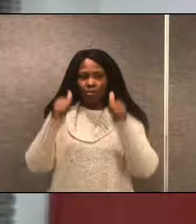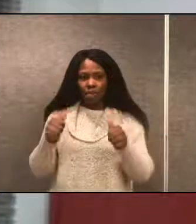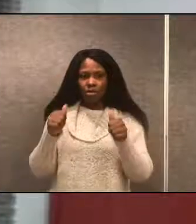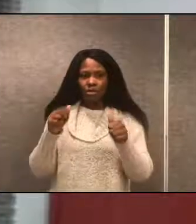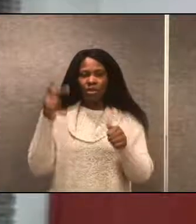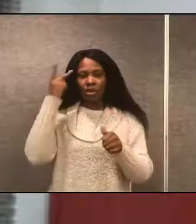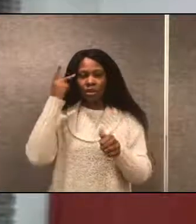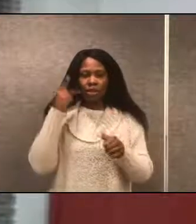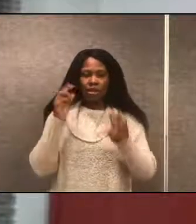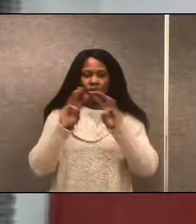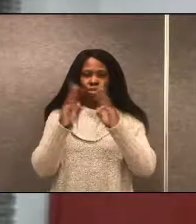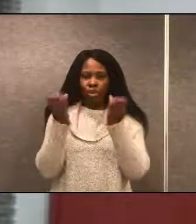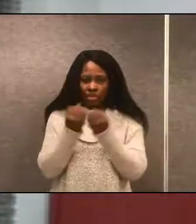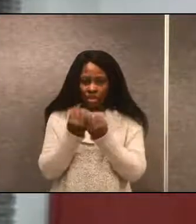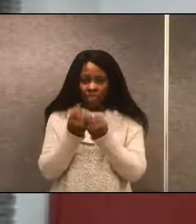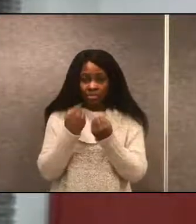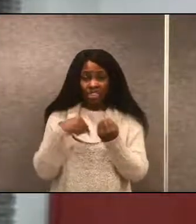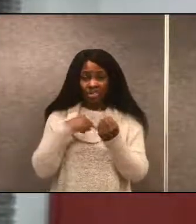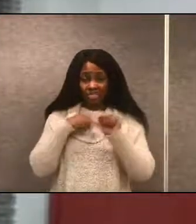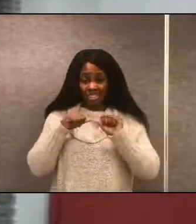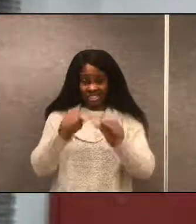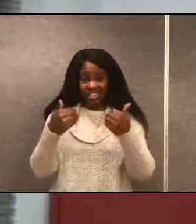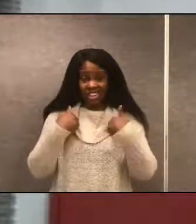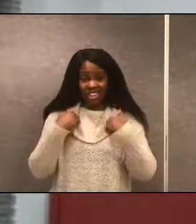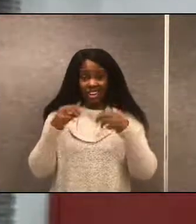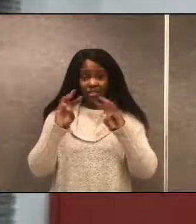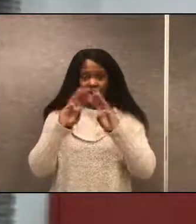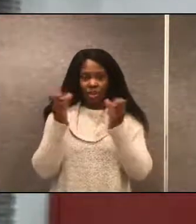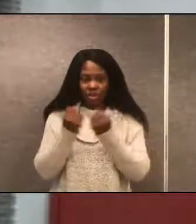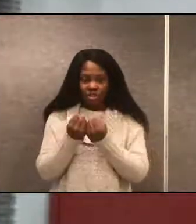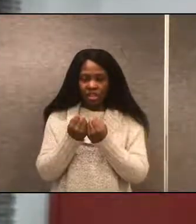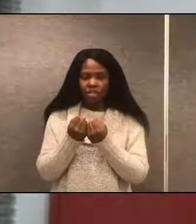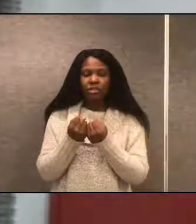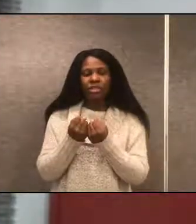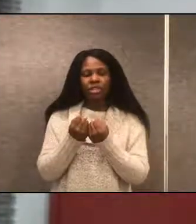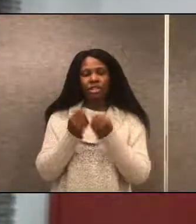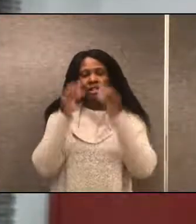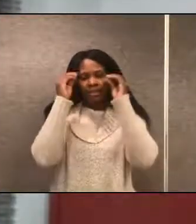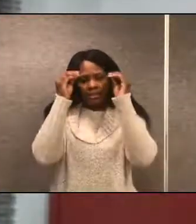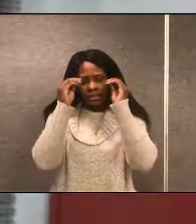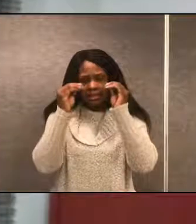continue to host parent workshops to allow parents to get a hang of it.